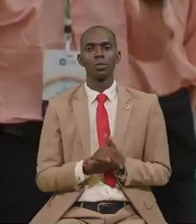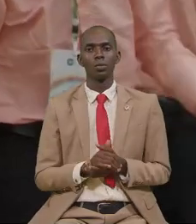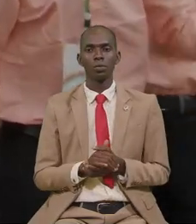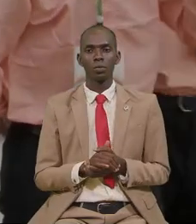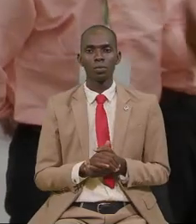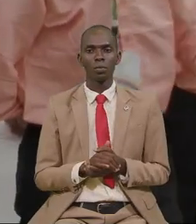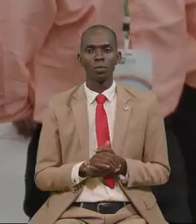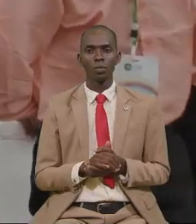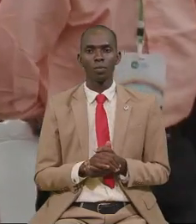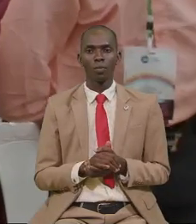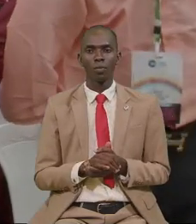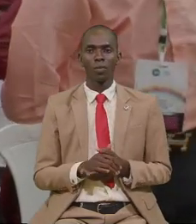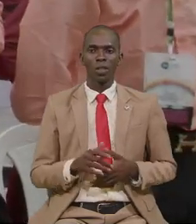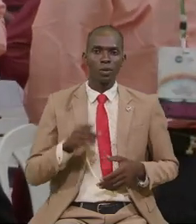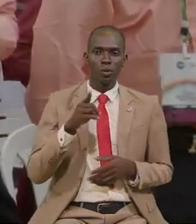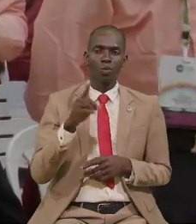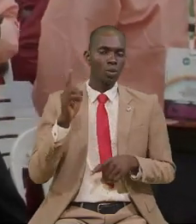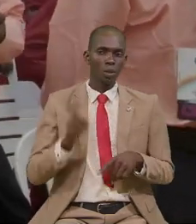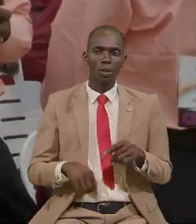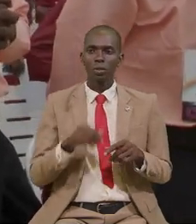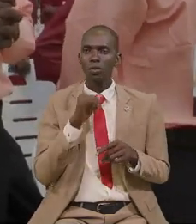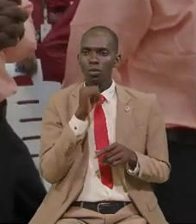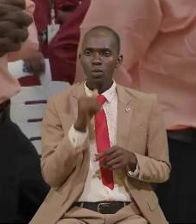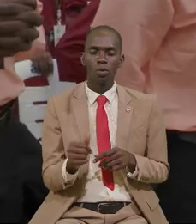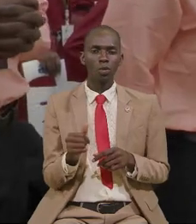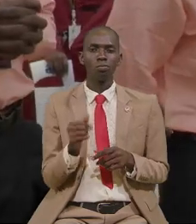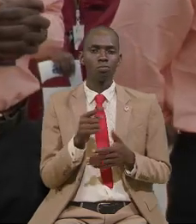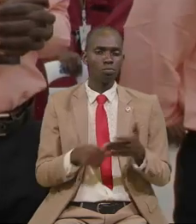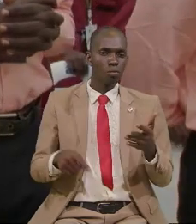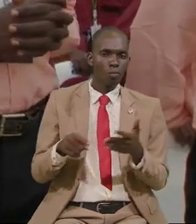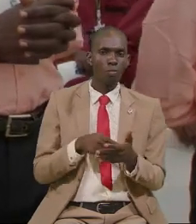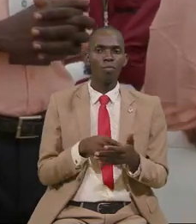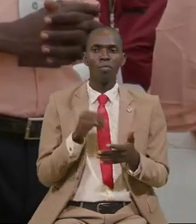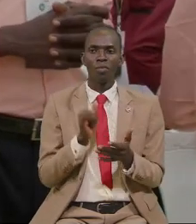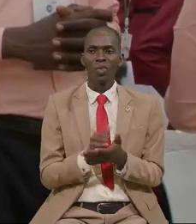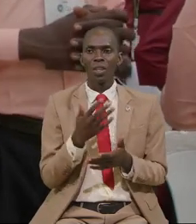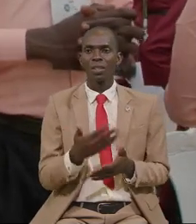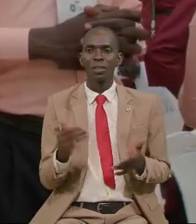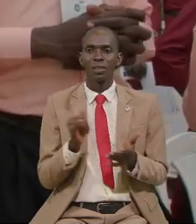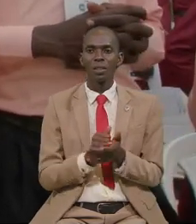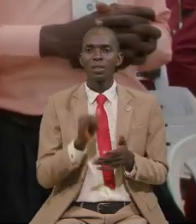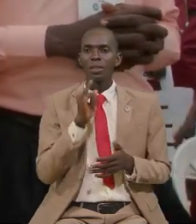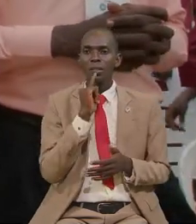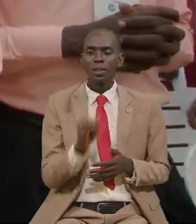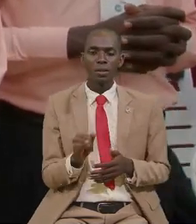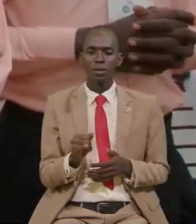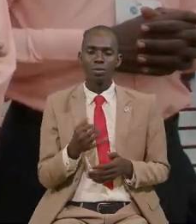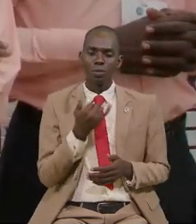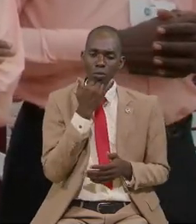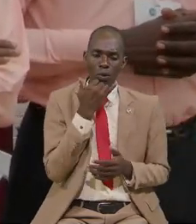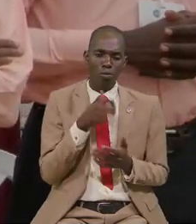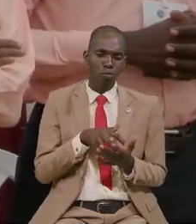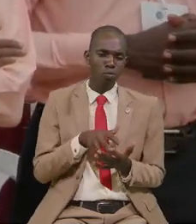You cannot rectify that thing that is crooked in your life.